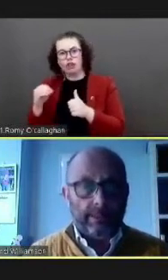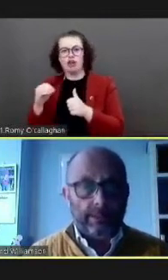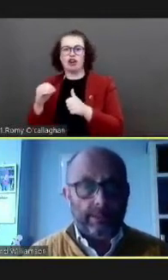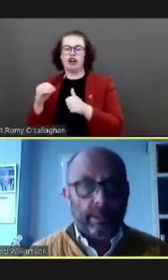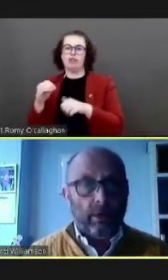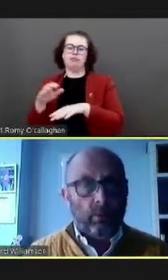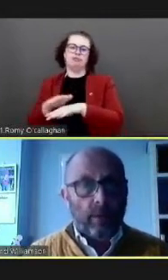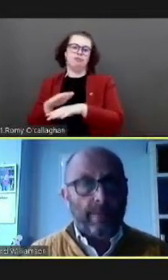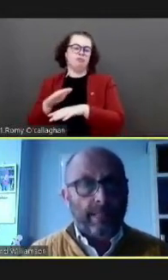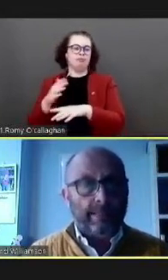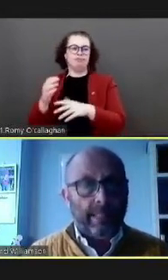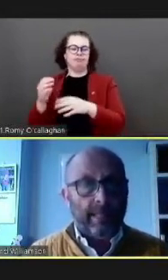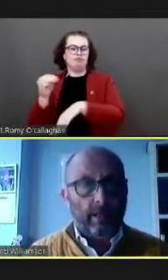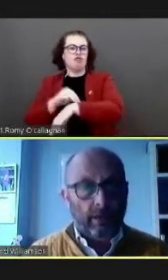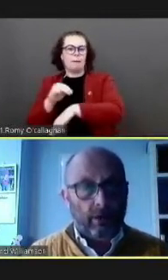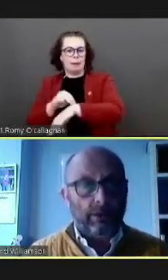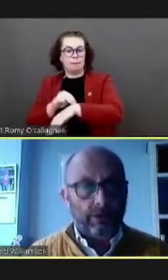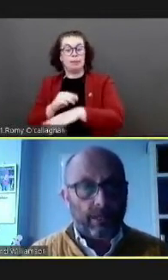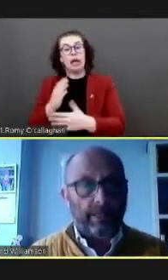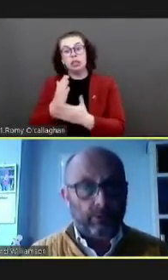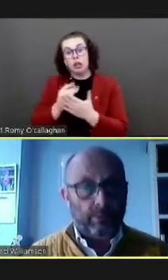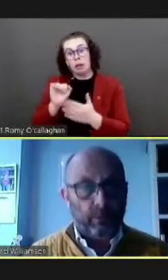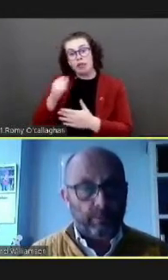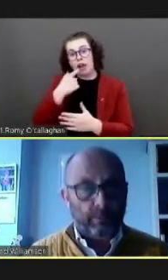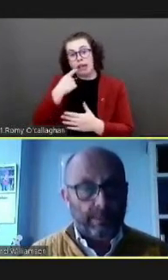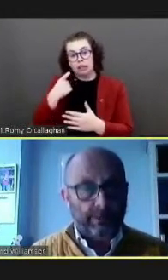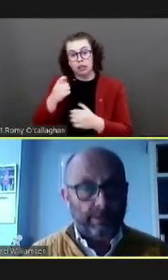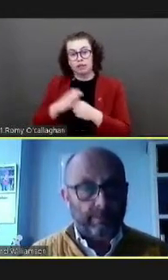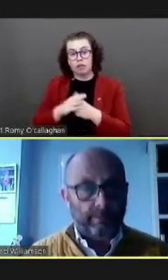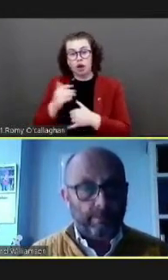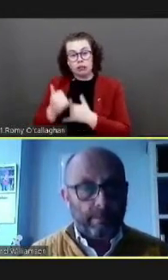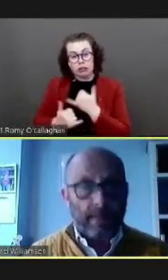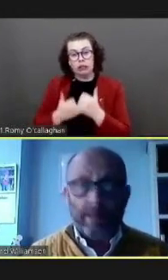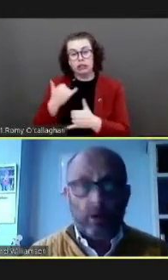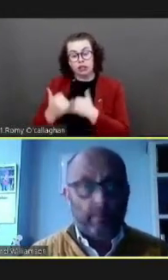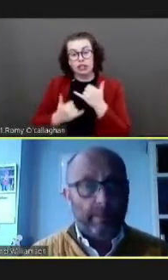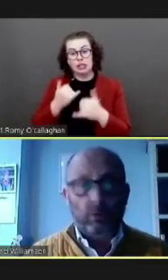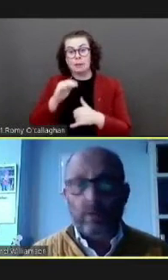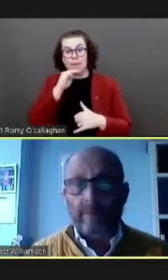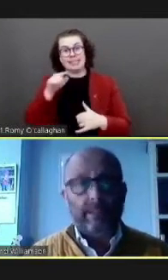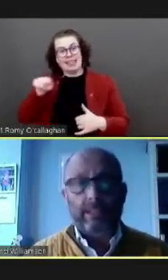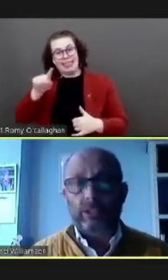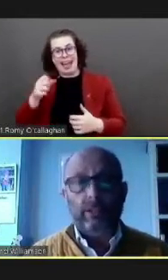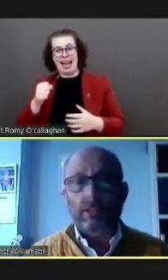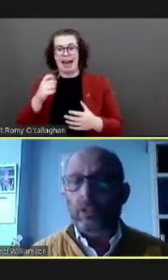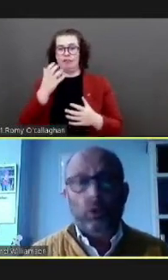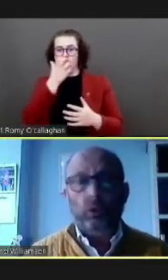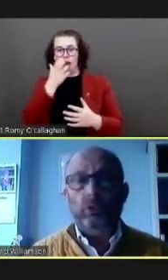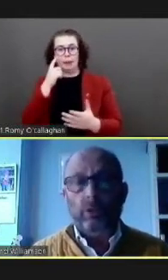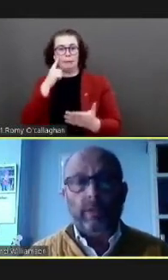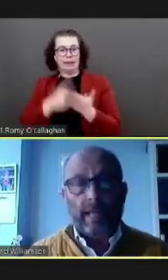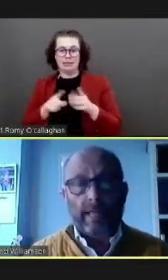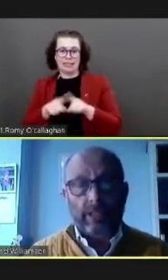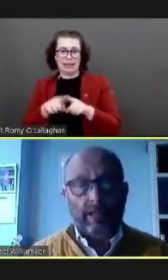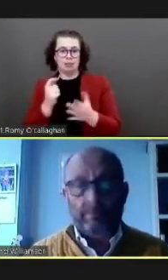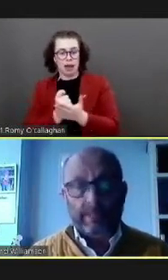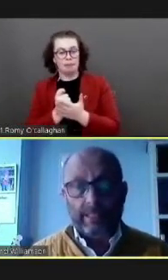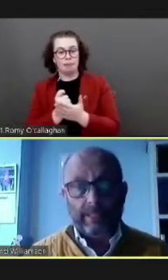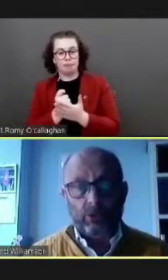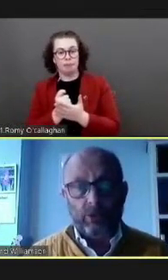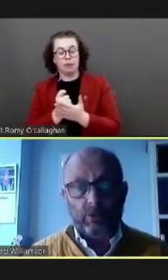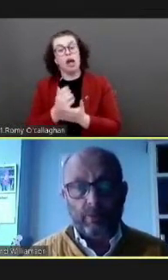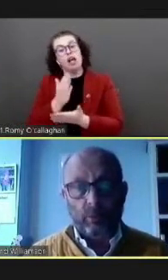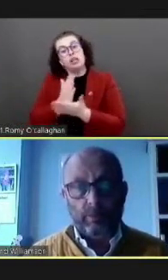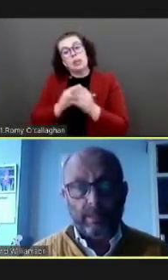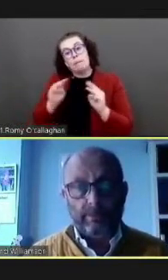long-standing addictions where they sit alongside criminal beliefs. And there are people who have addiction who don't actually have